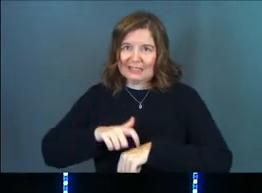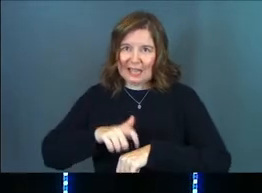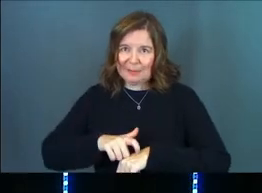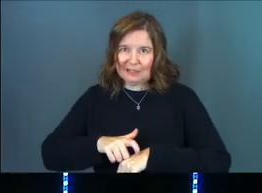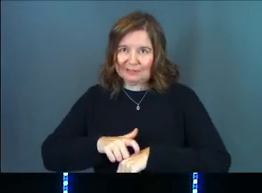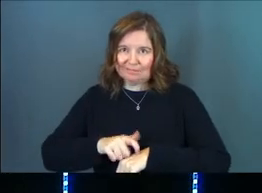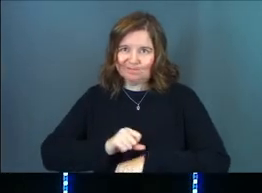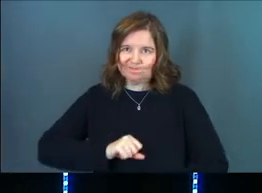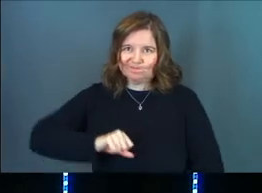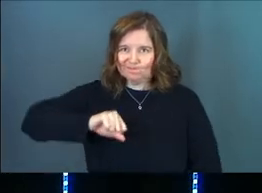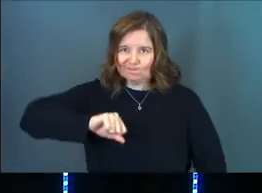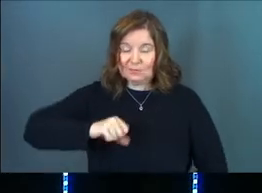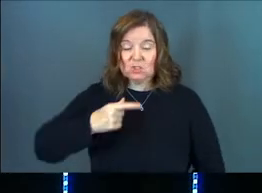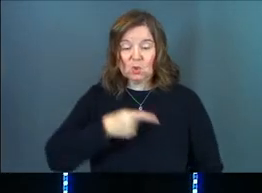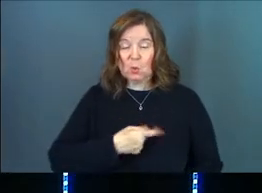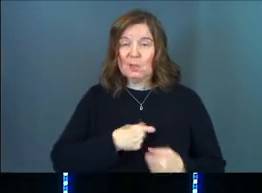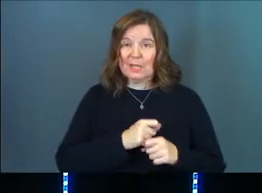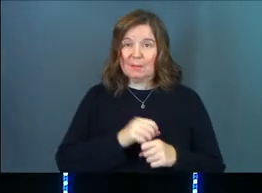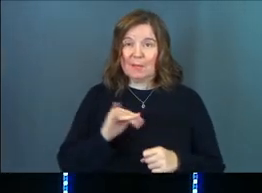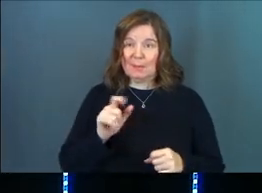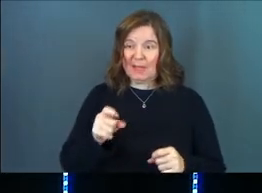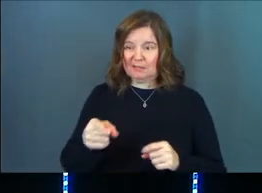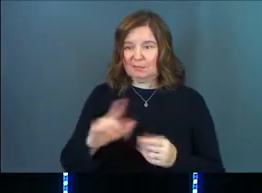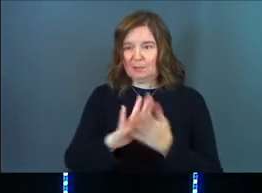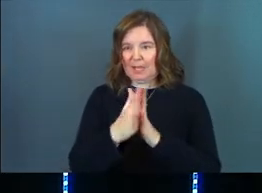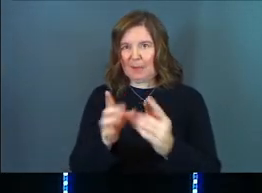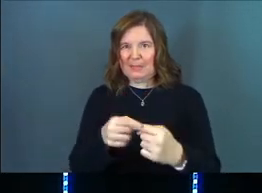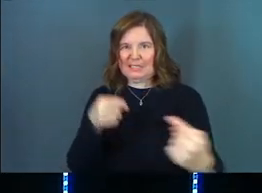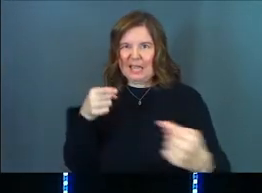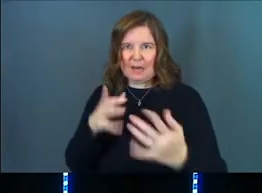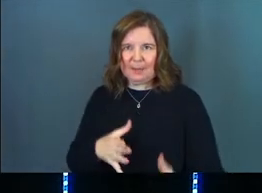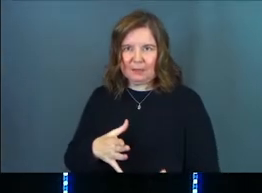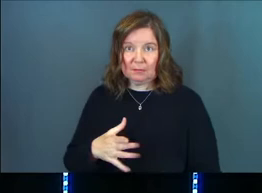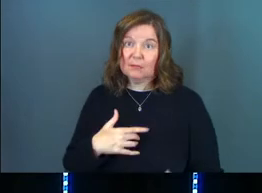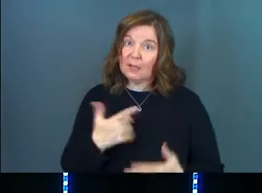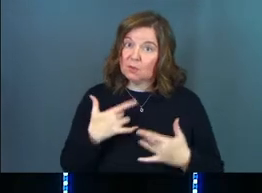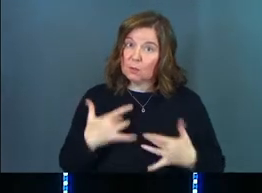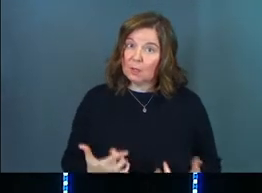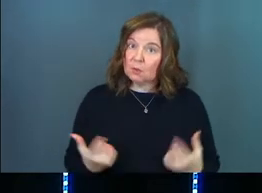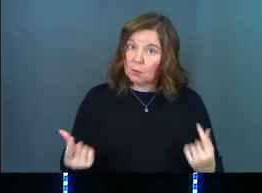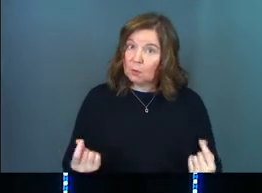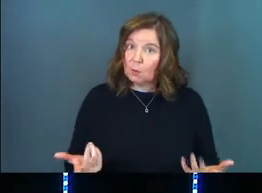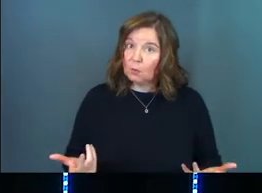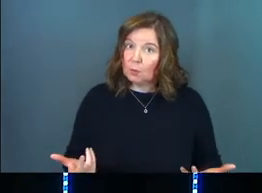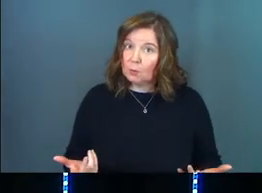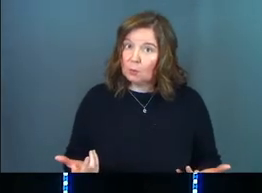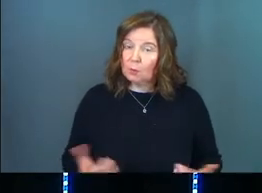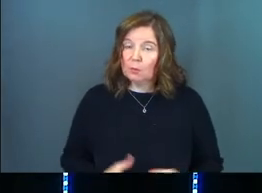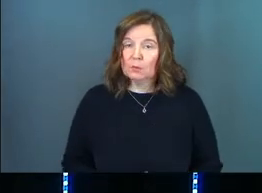timing. And so he made Malchus his enemy. That's what we do.